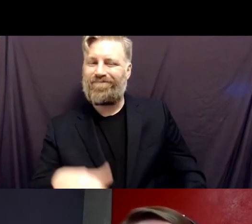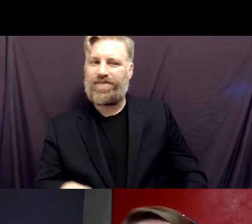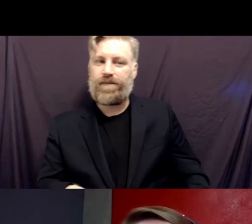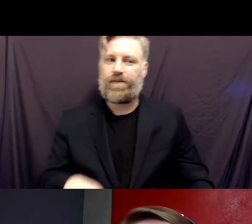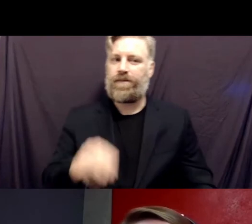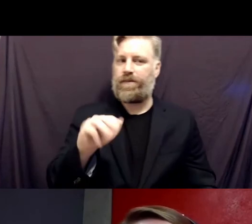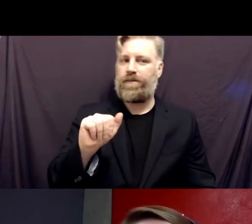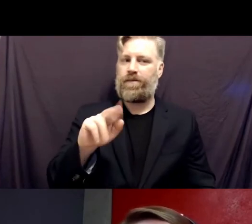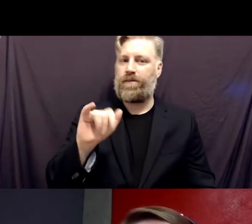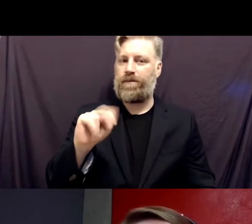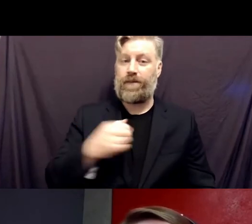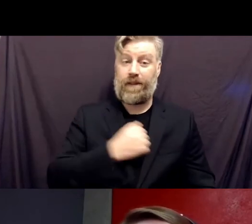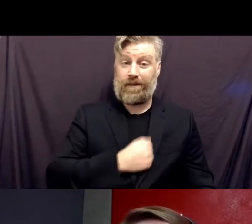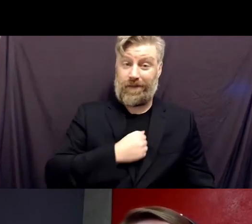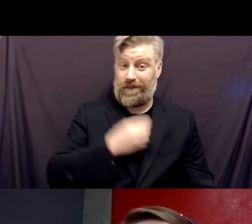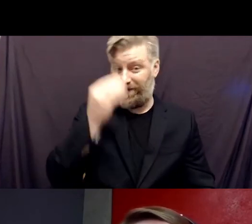informing you